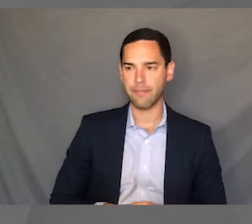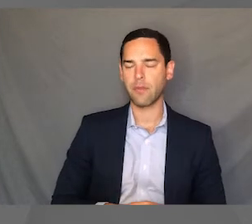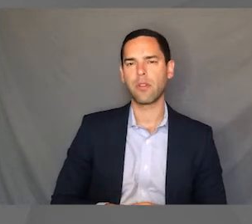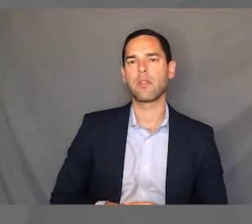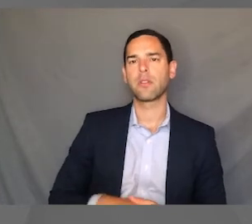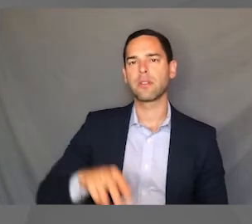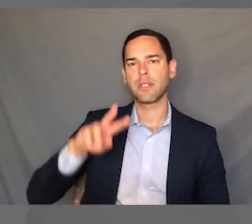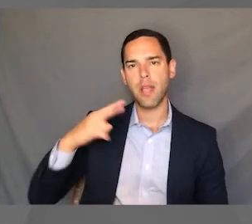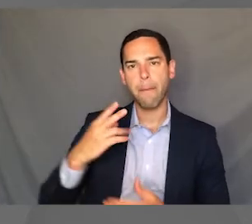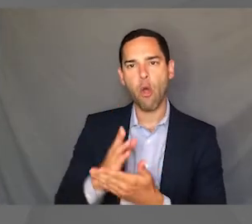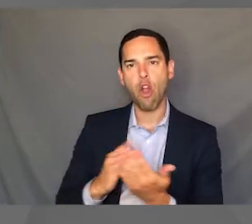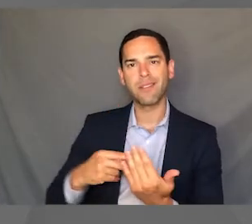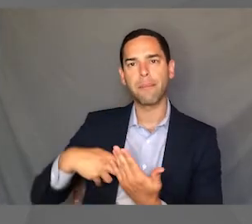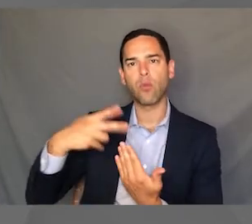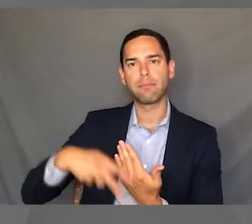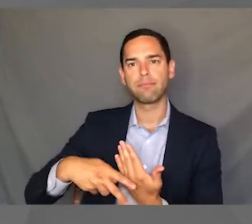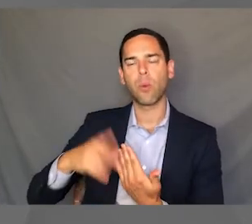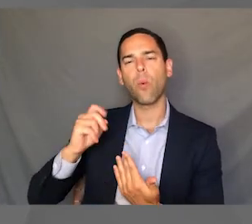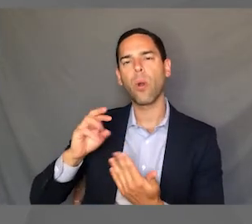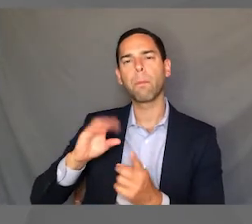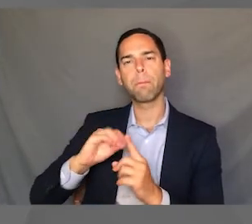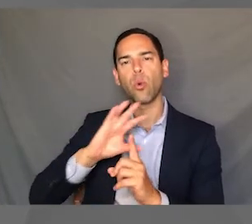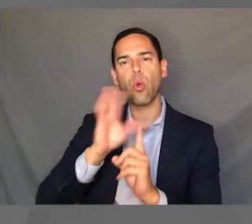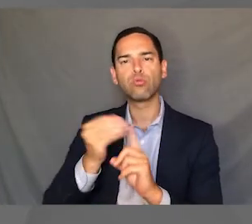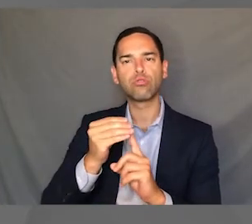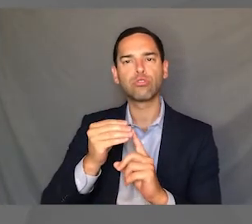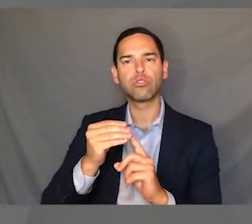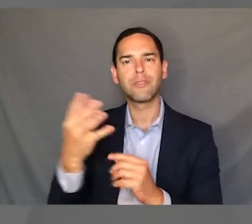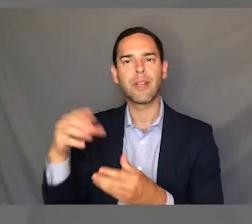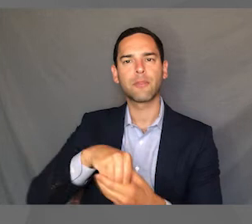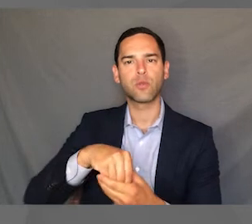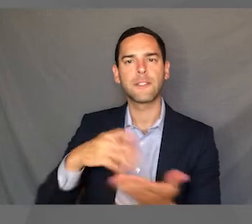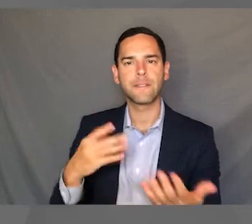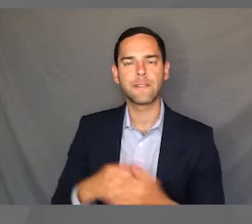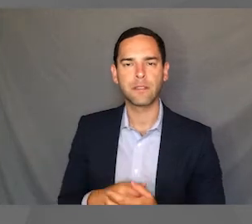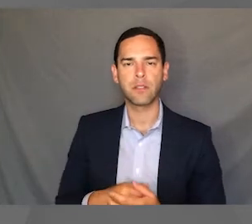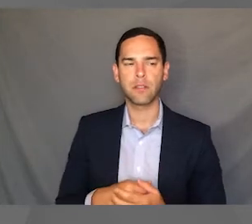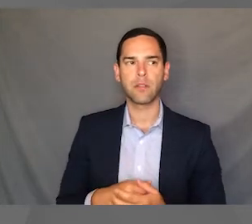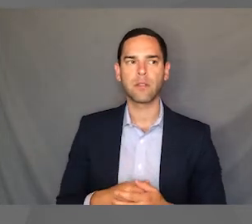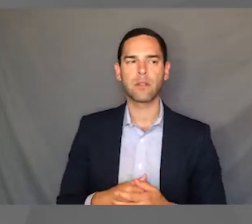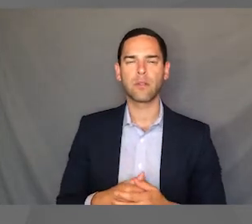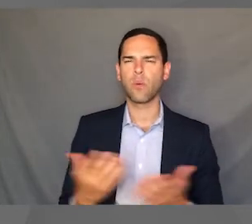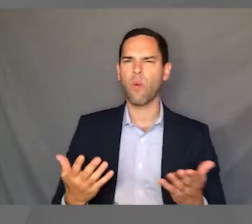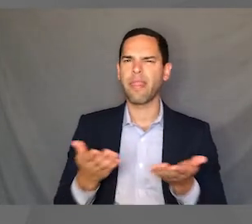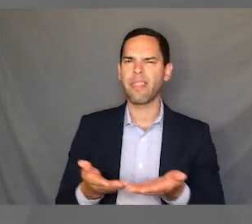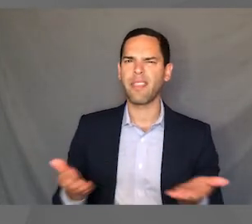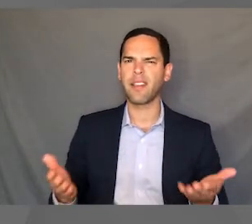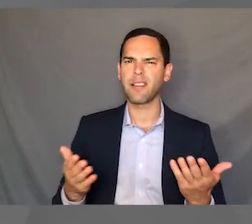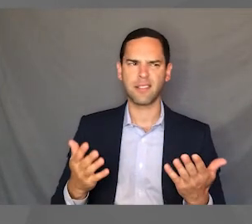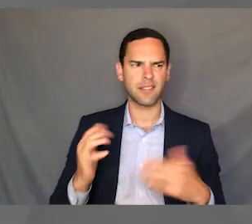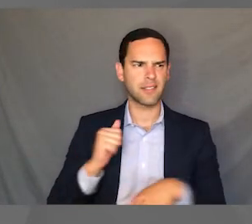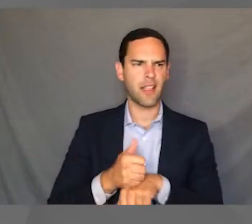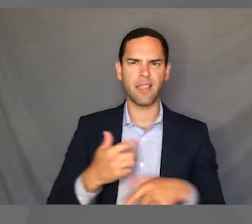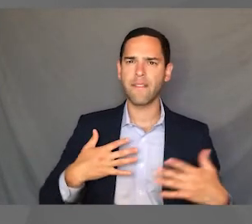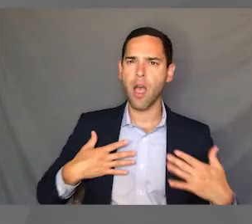cultural aspects of being an inclusive employer. What are those things that really sets the vibe, set the mood, those things